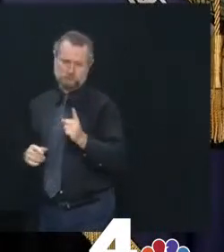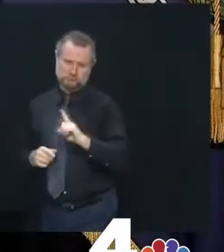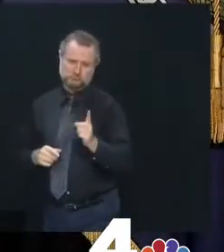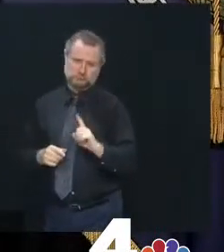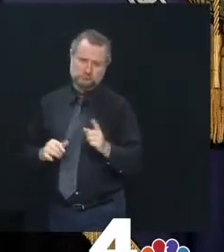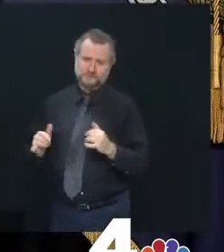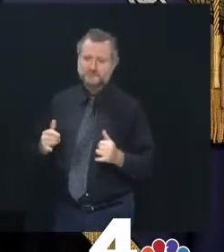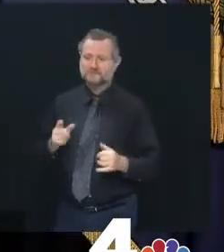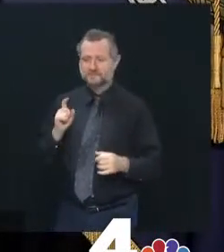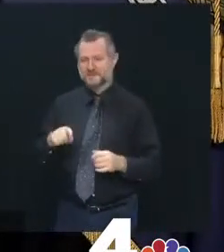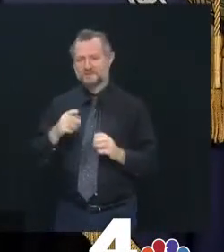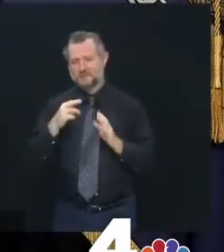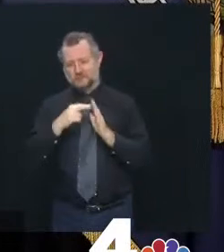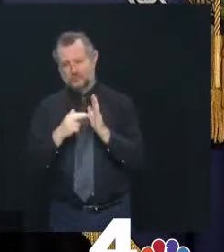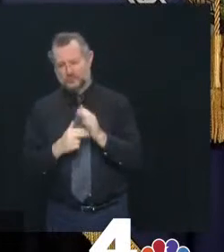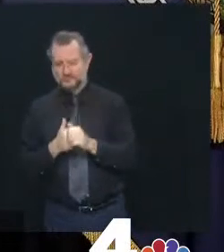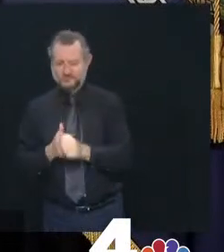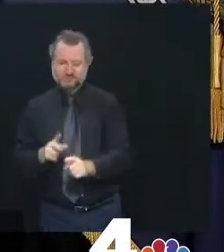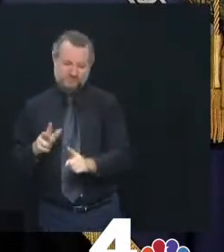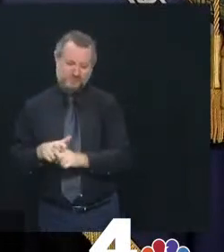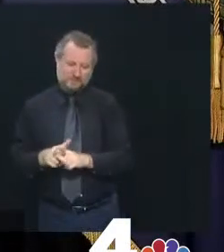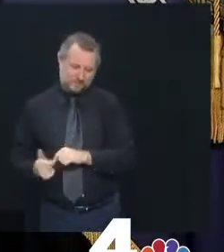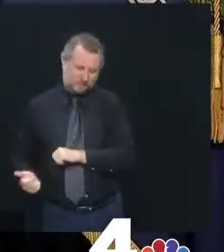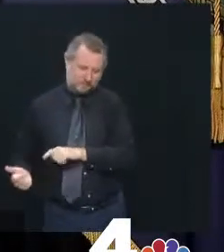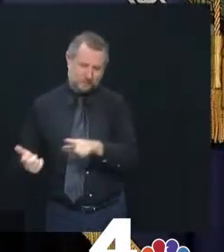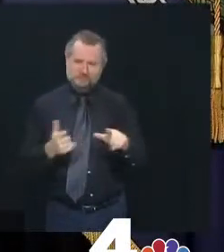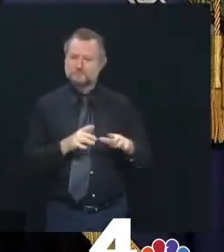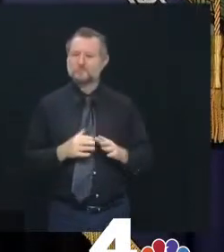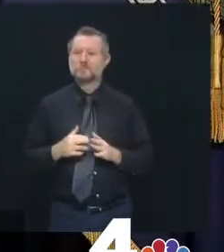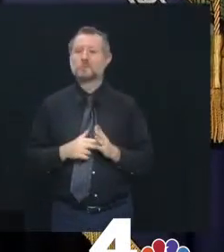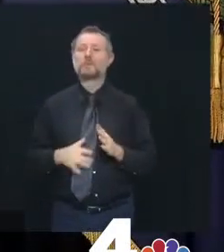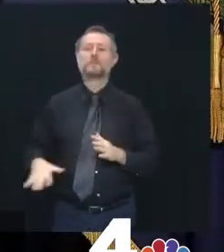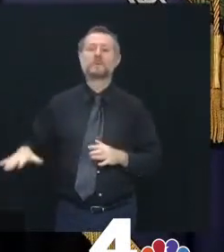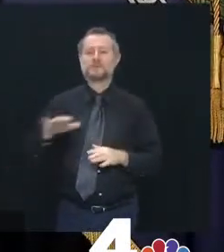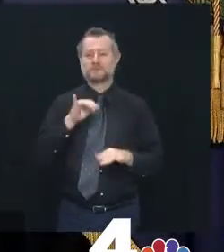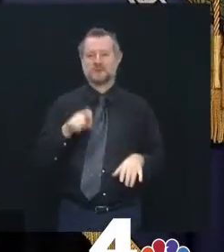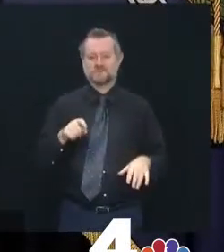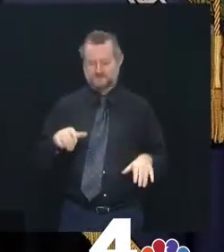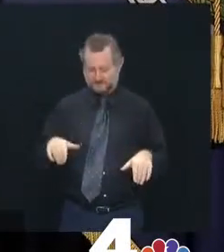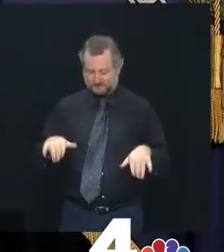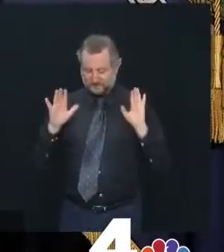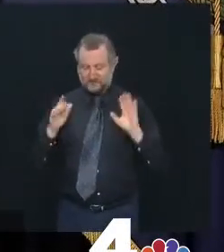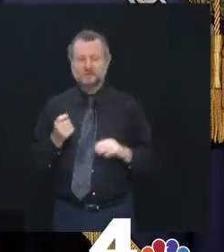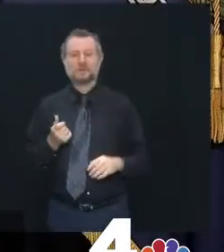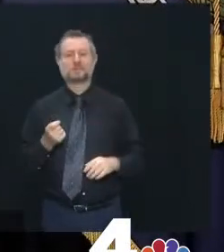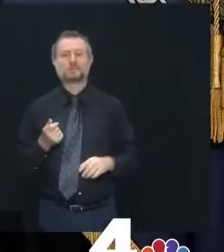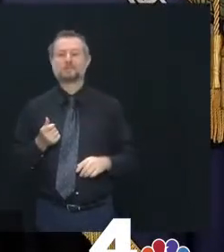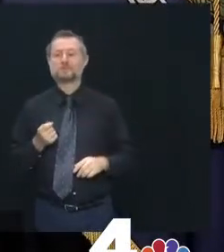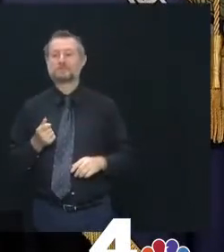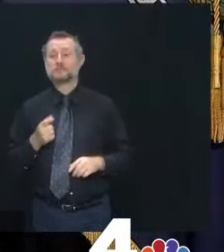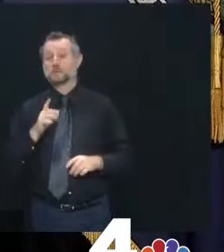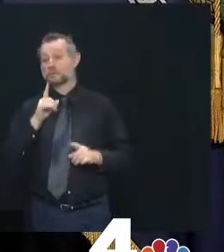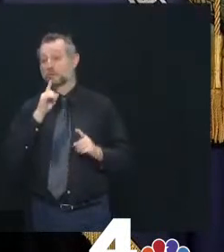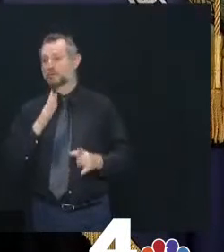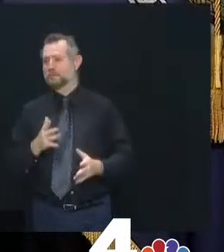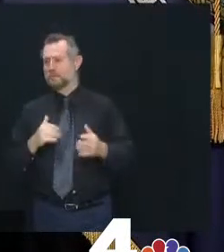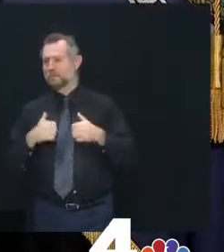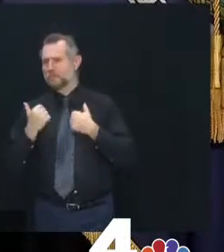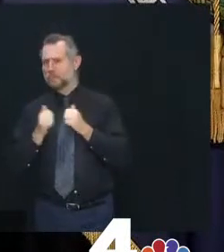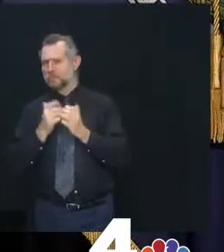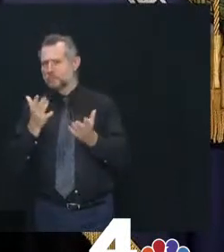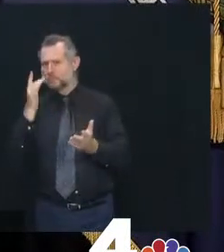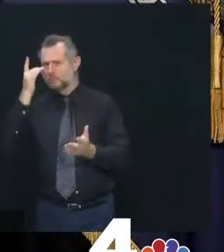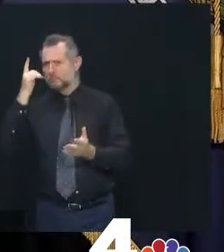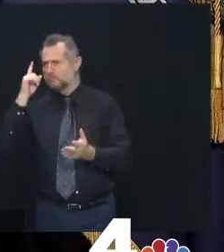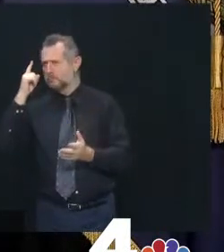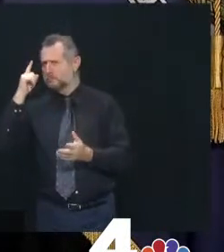for the collective, and we'll all sacrifice a little bit. Well, what about the protest? If they do a Look, large protest